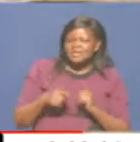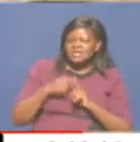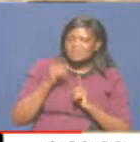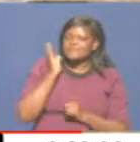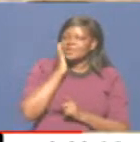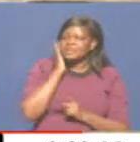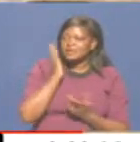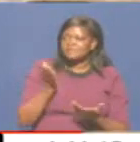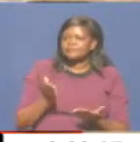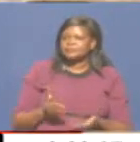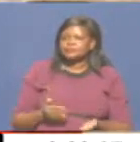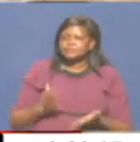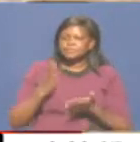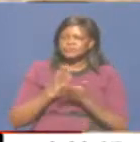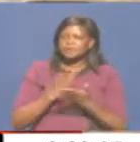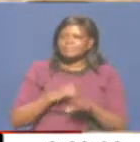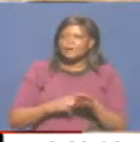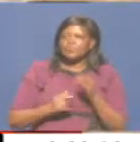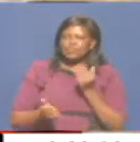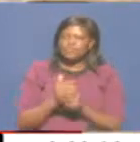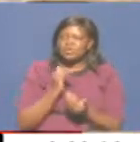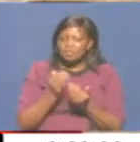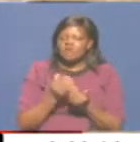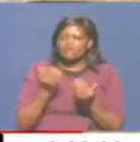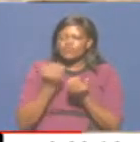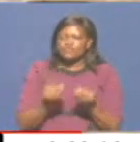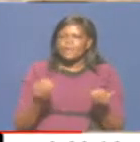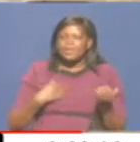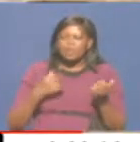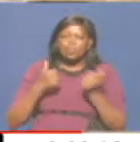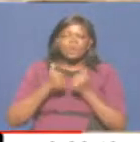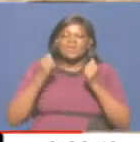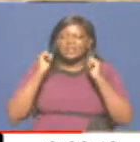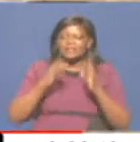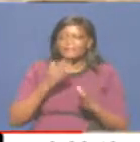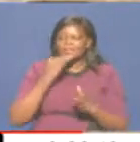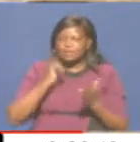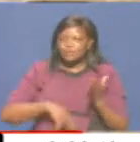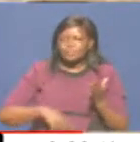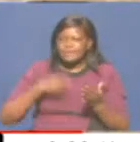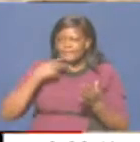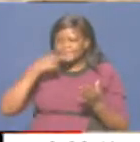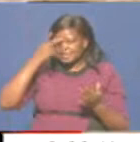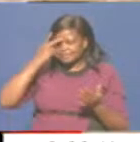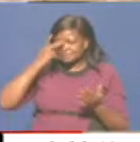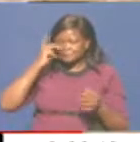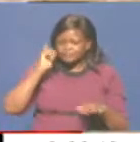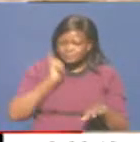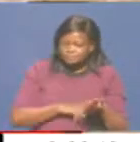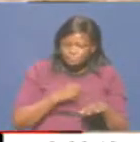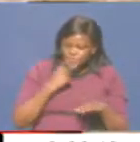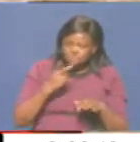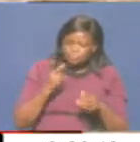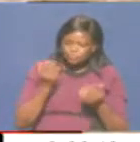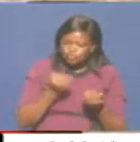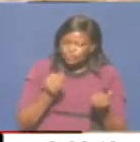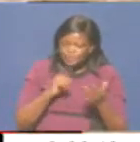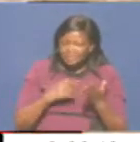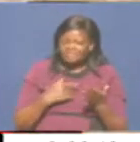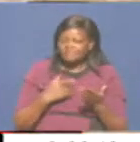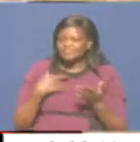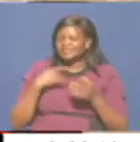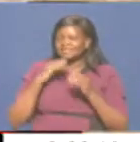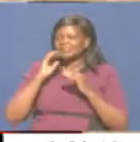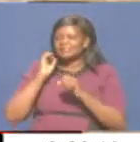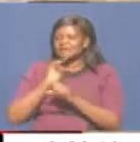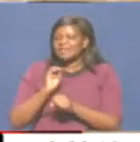nyingine tunalea watoto vibaya sana. Ni vizuri sisi kama wazazi tuna ukiona mtoto amefanya makosa mrekebishe